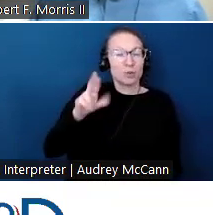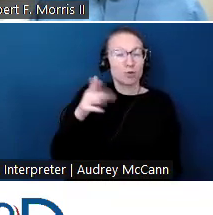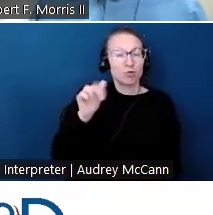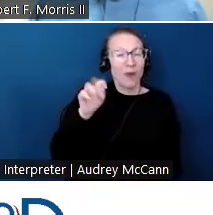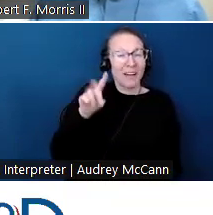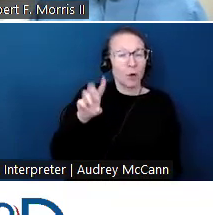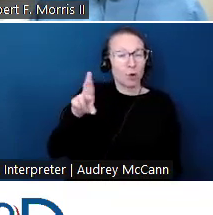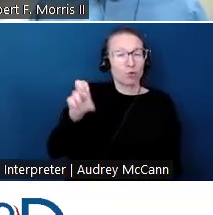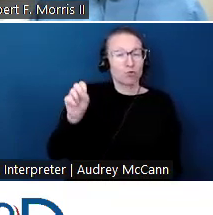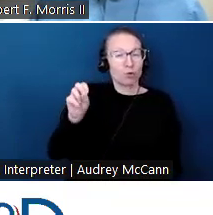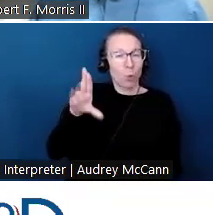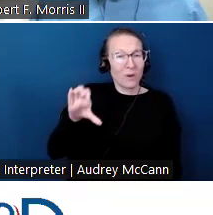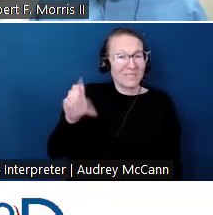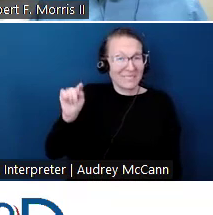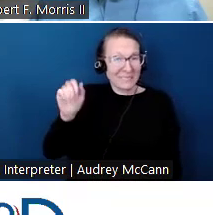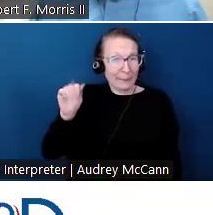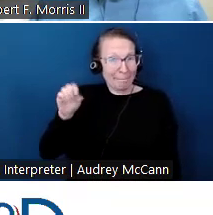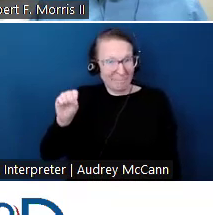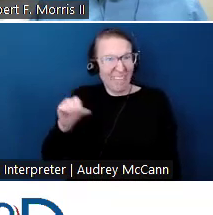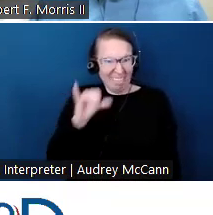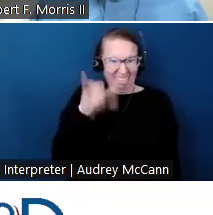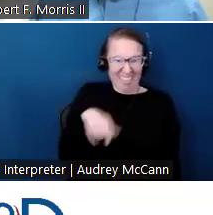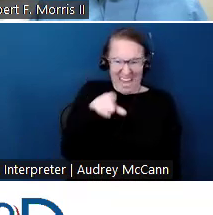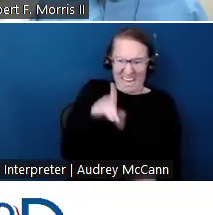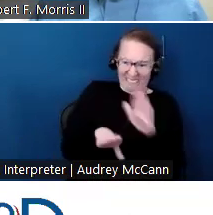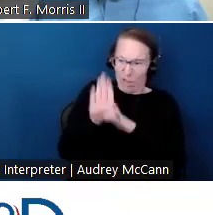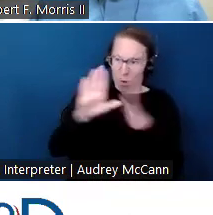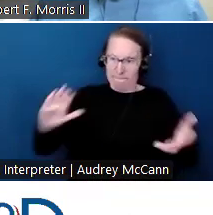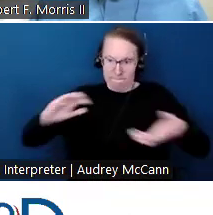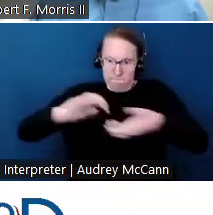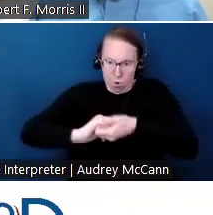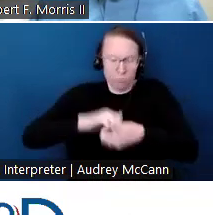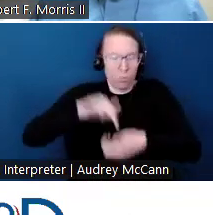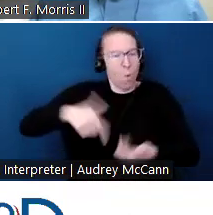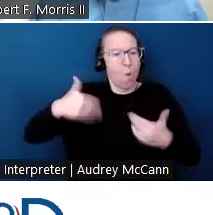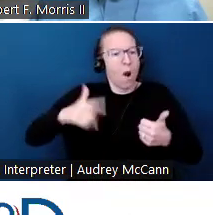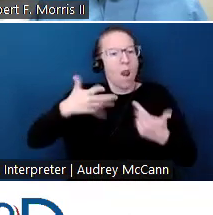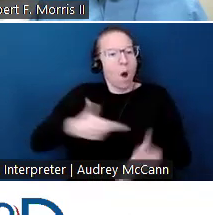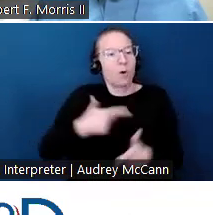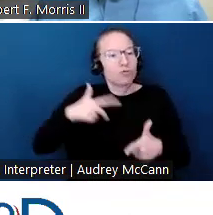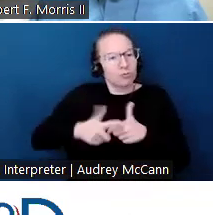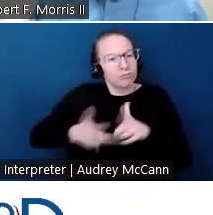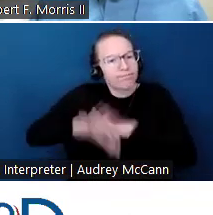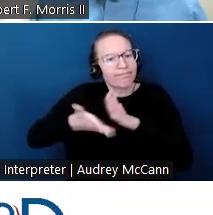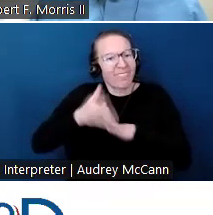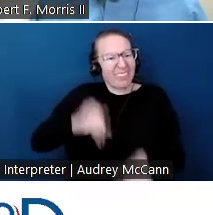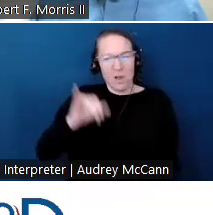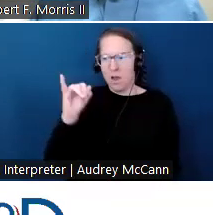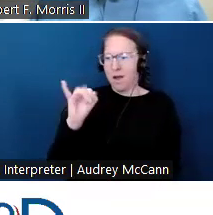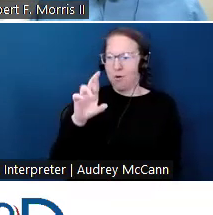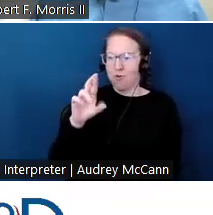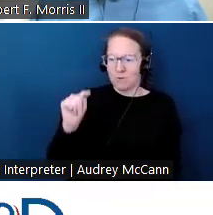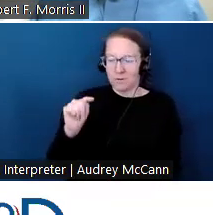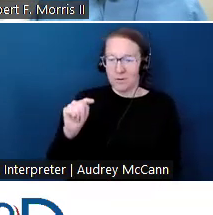development is really helping to facilitate those IRTs. So an integrated